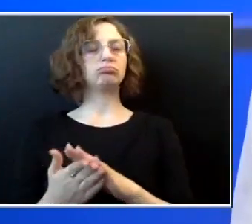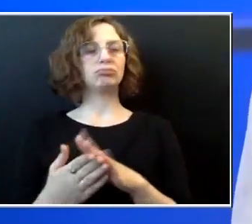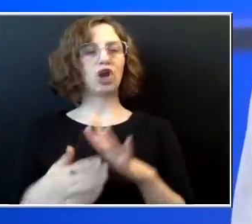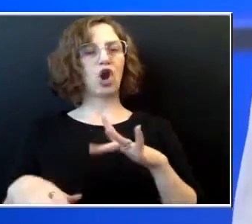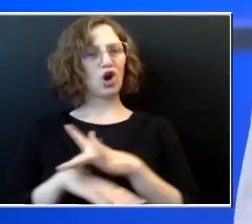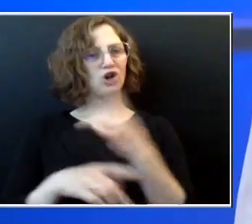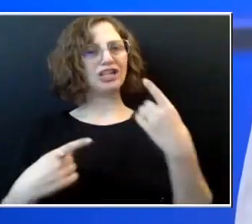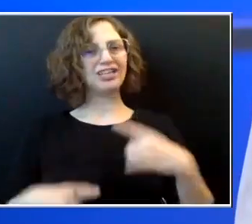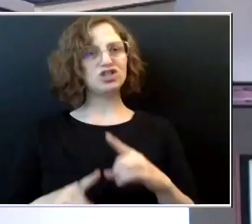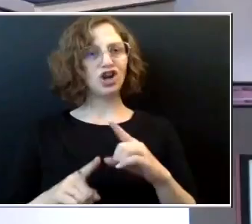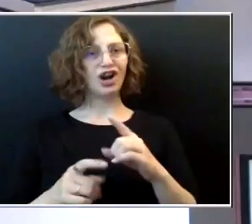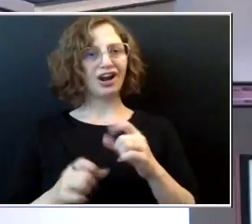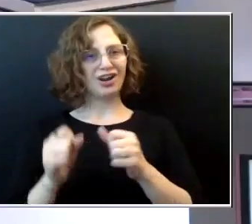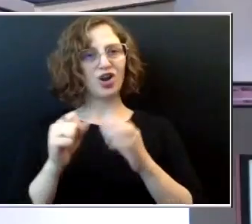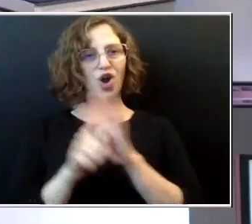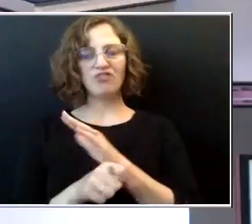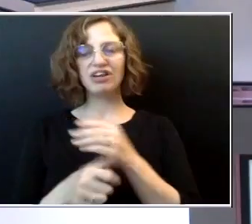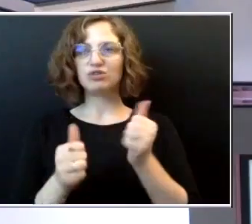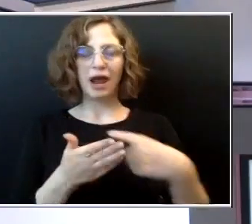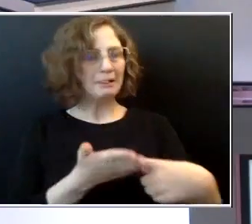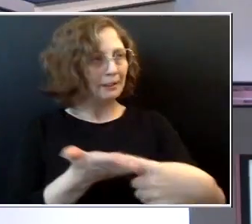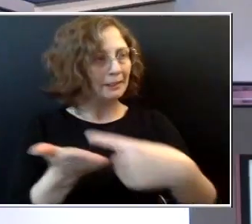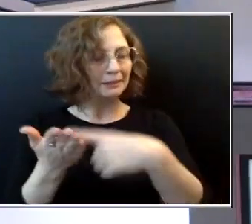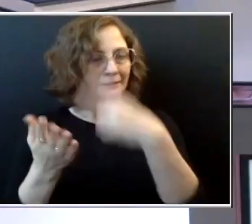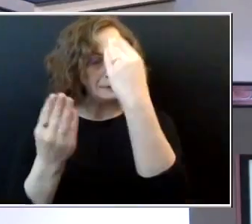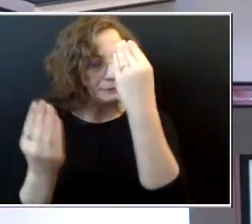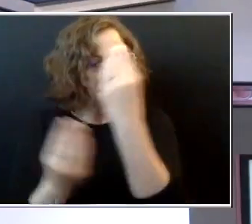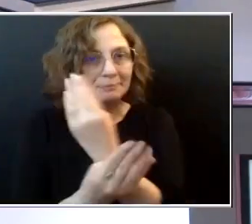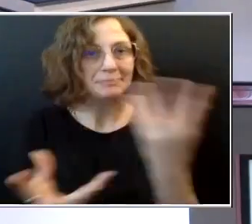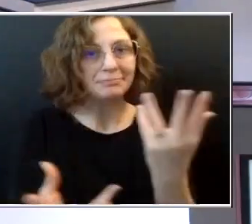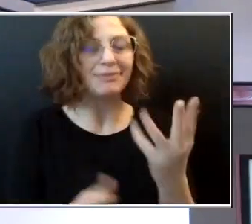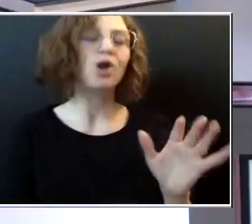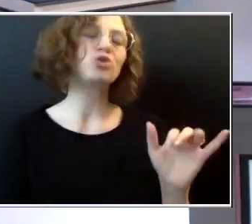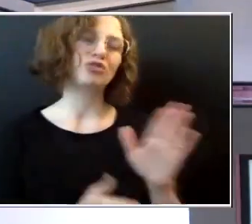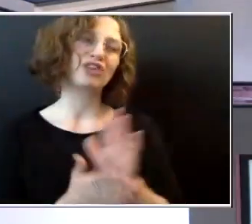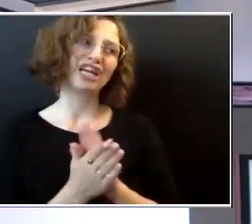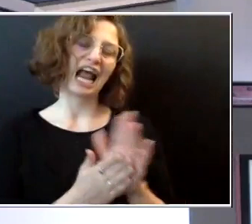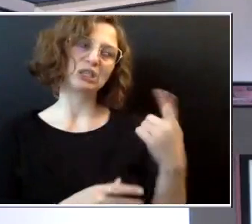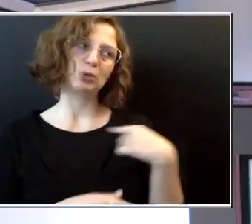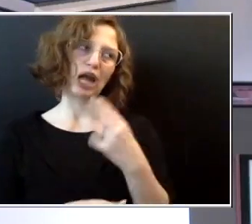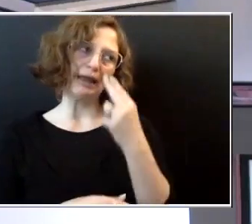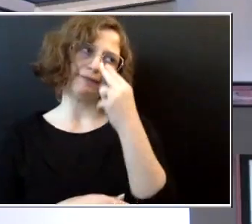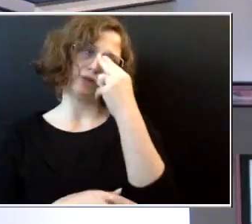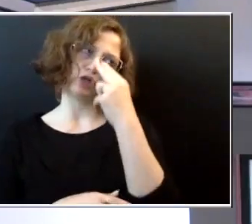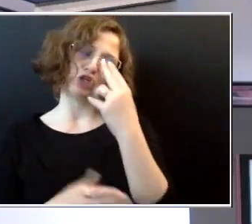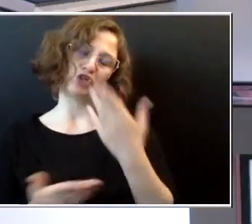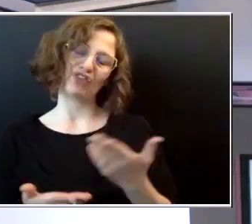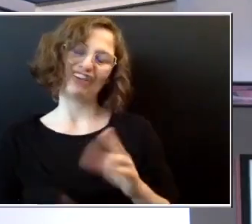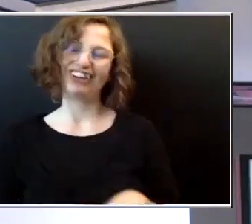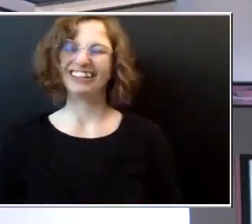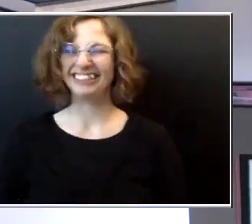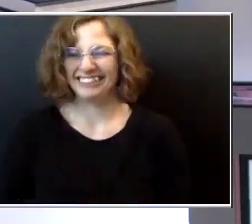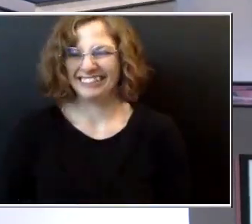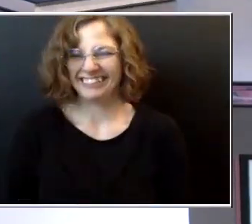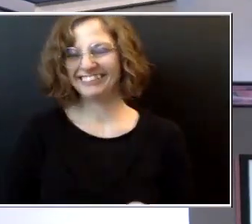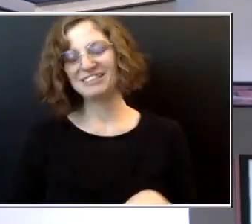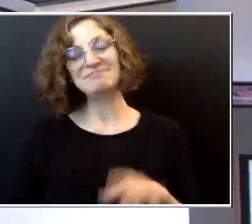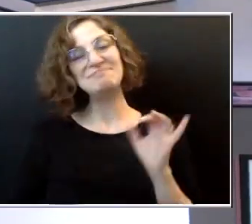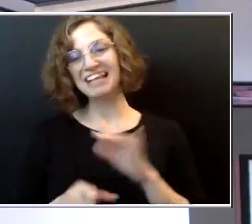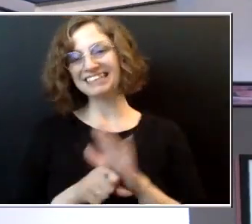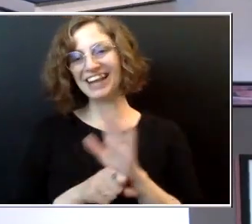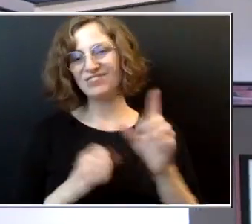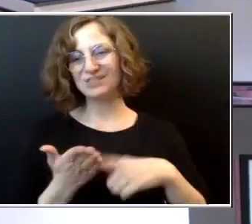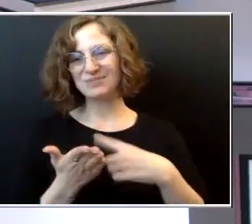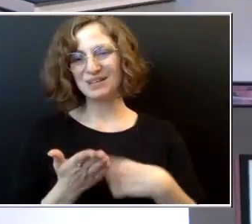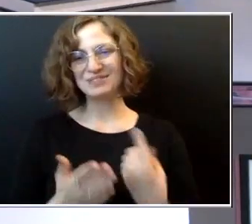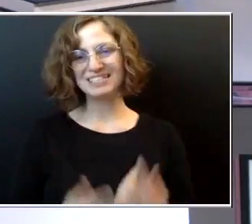very kind about that. I don't know. We're kind of dorky over here, but it's okay. That does the trick sometimes. So. Yeah, it does. Yeah.